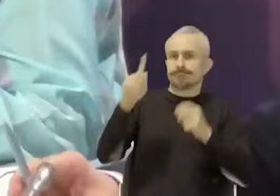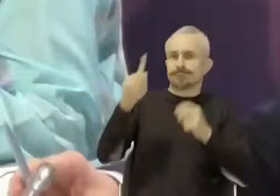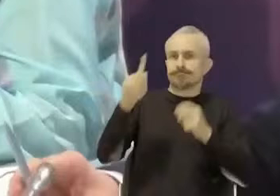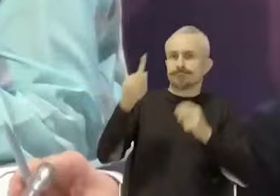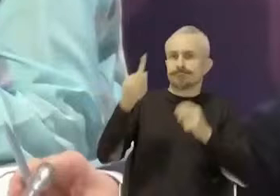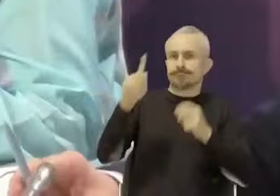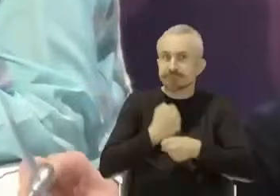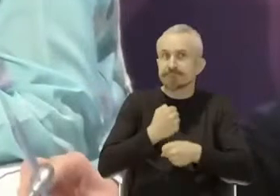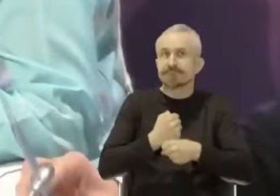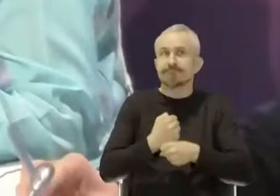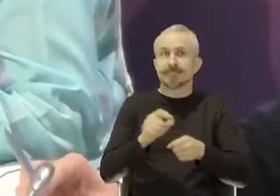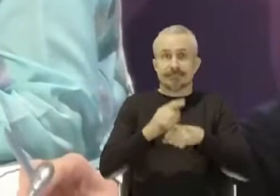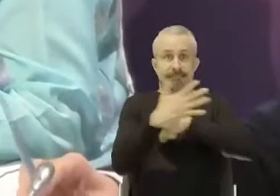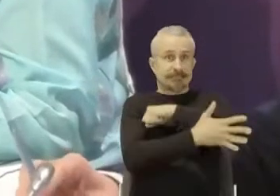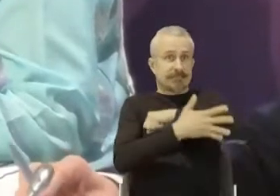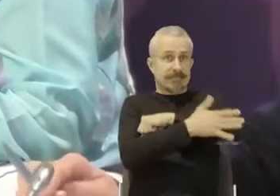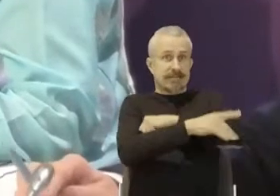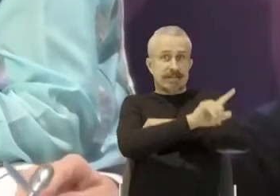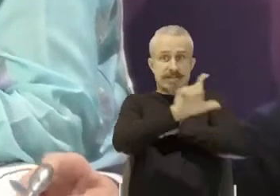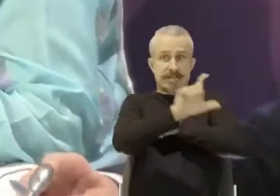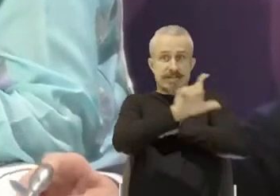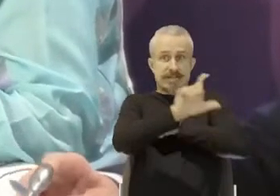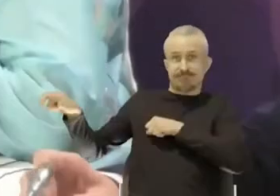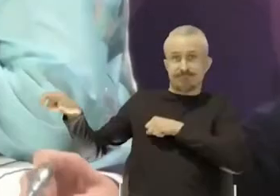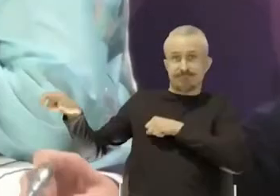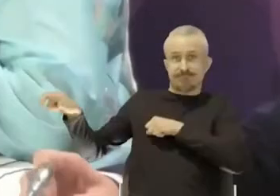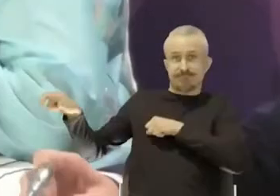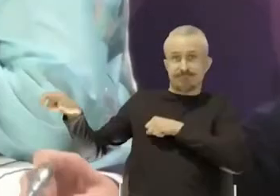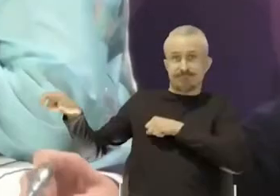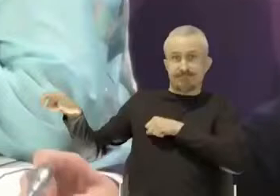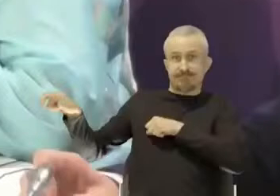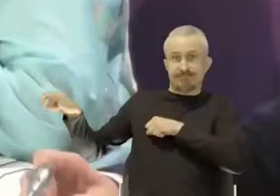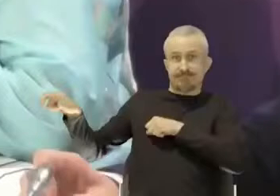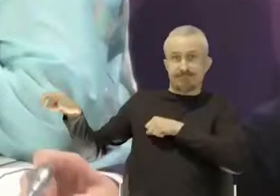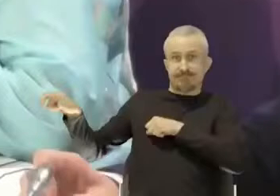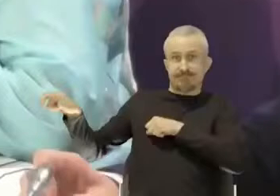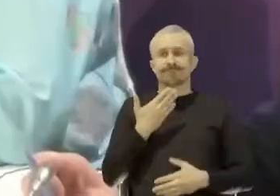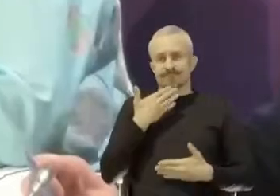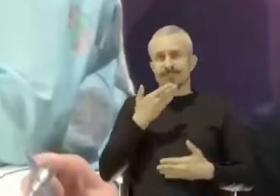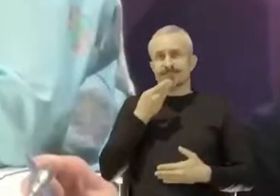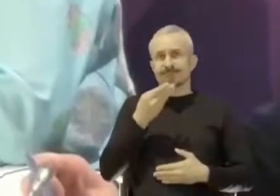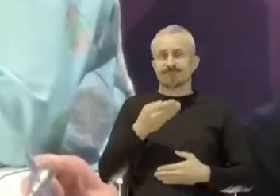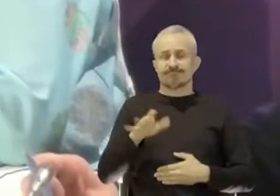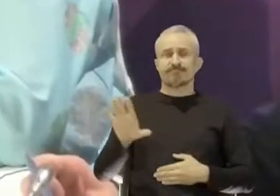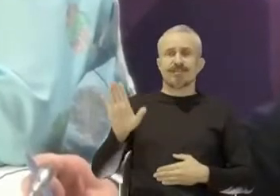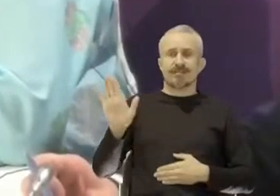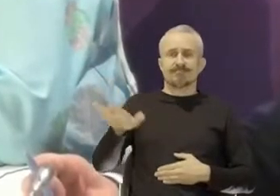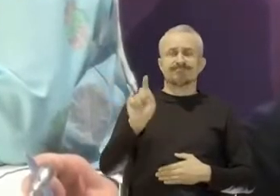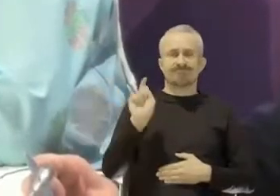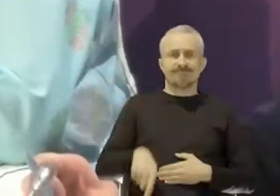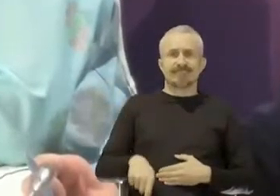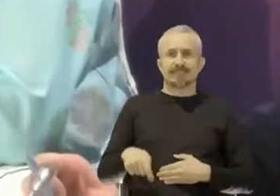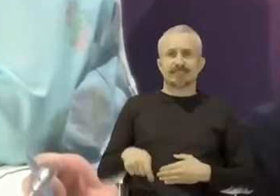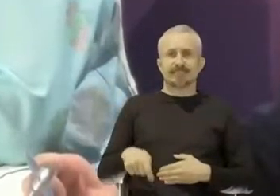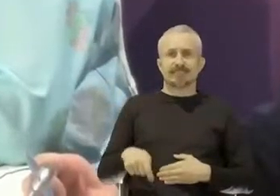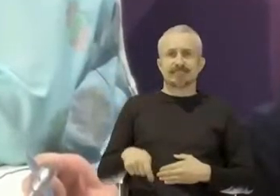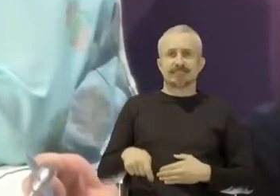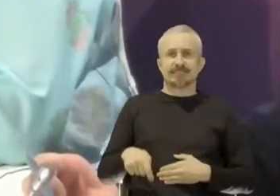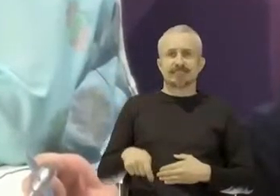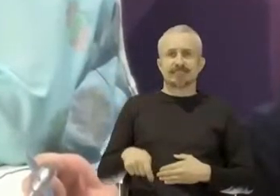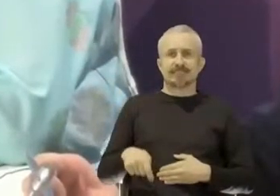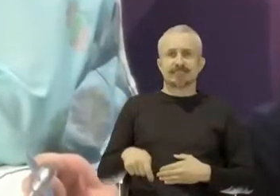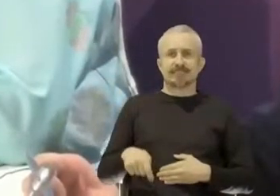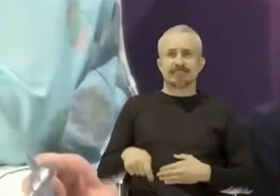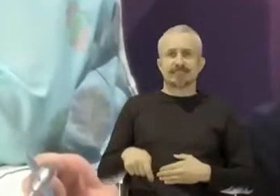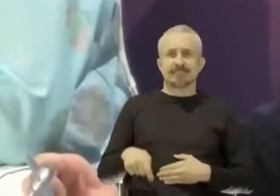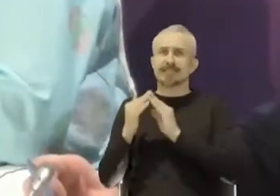the implementation of the new urban agenda by submitting statements on progress achieved and statement also for them to